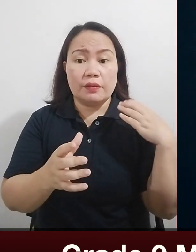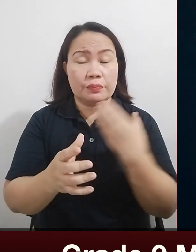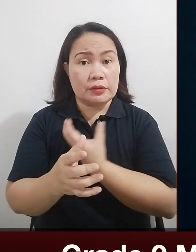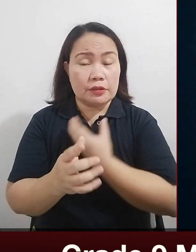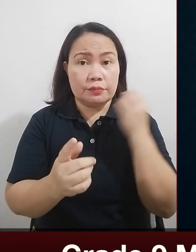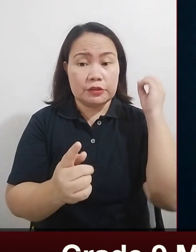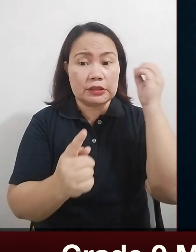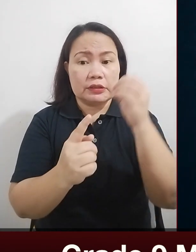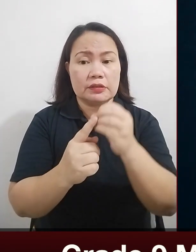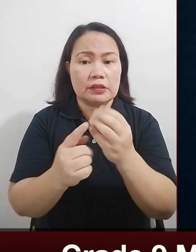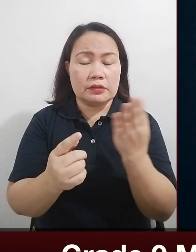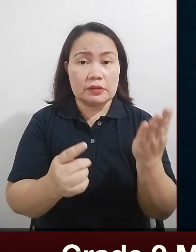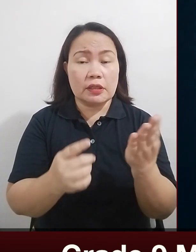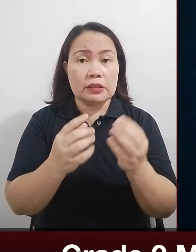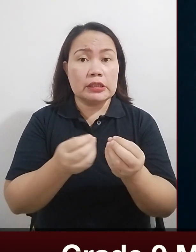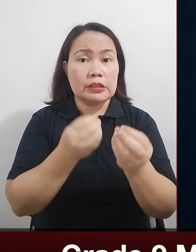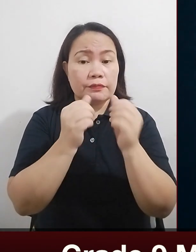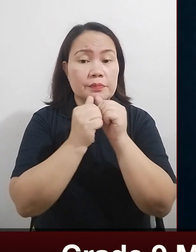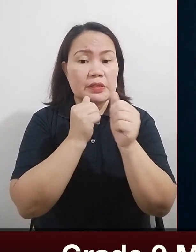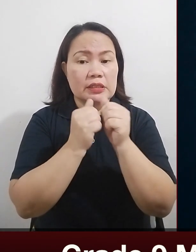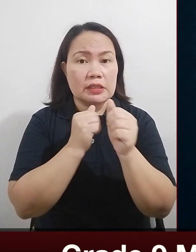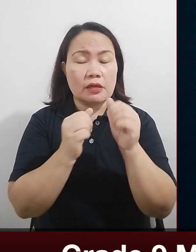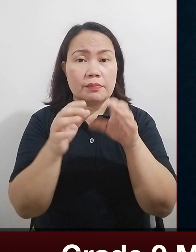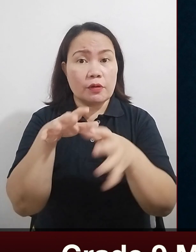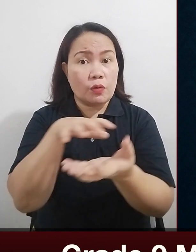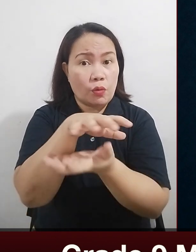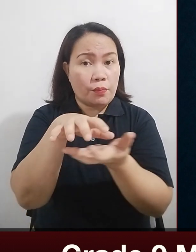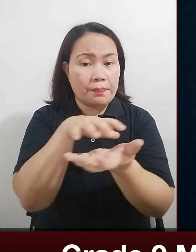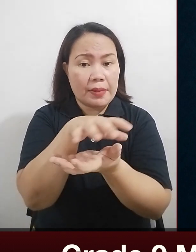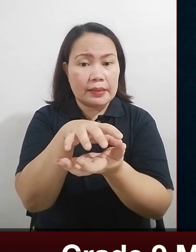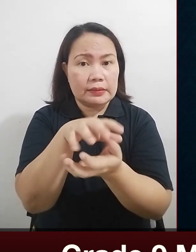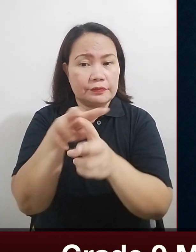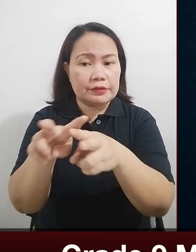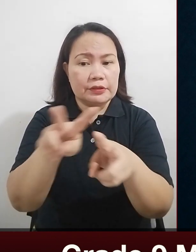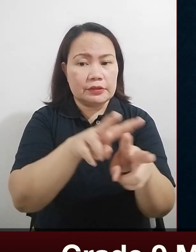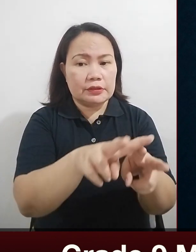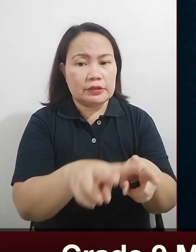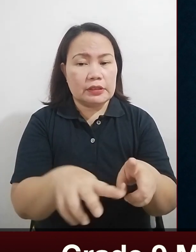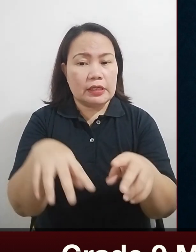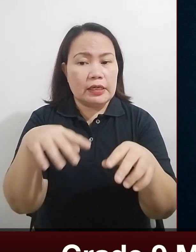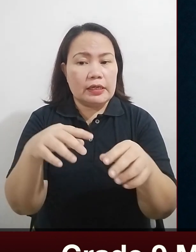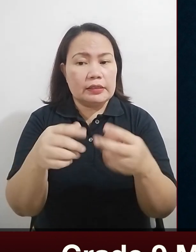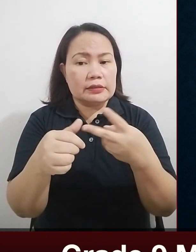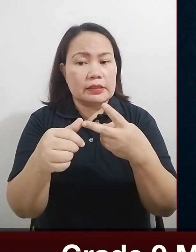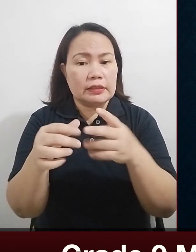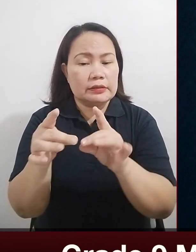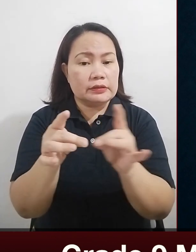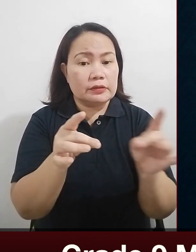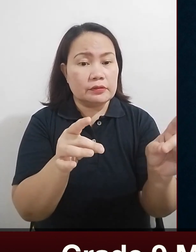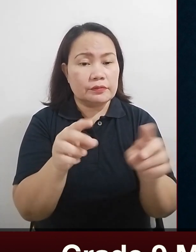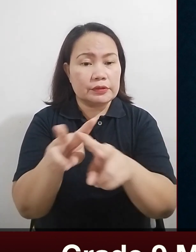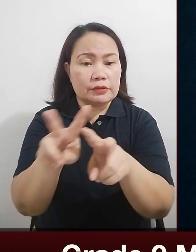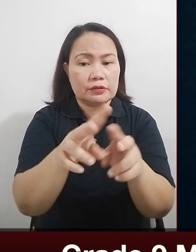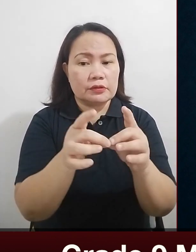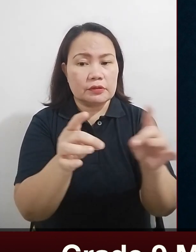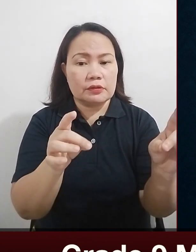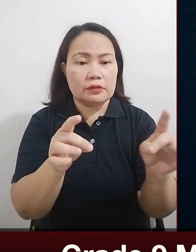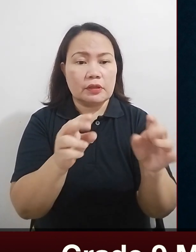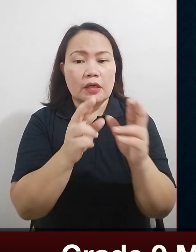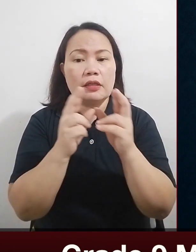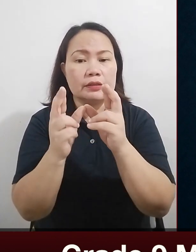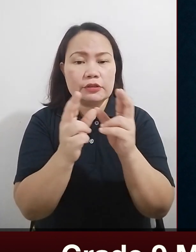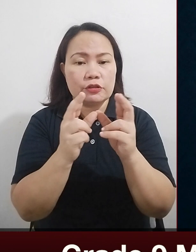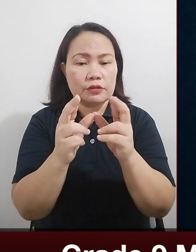Our objectives are define combined variation, translate into variation statement a relationship involving